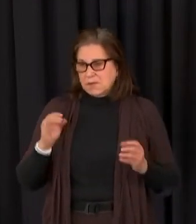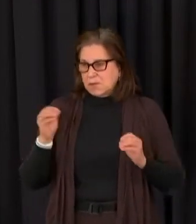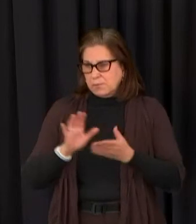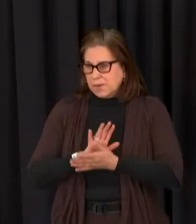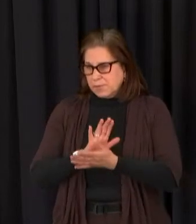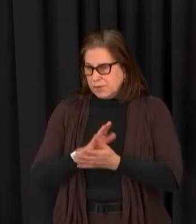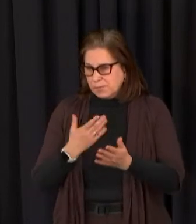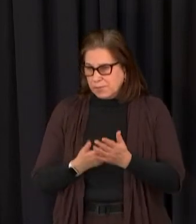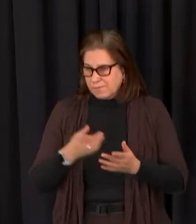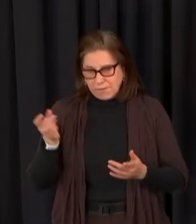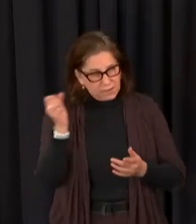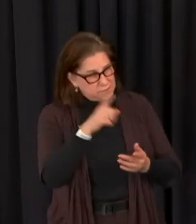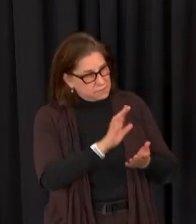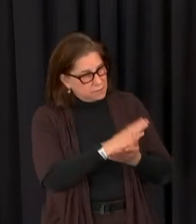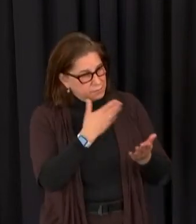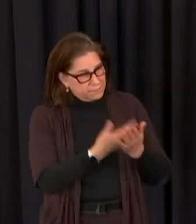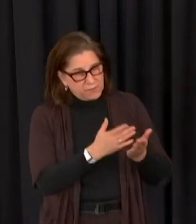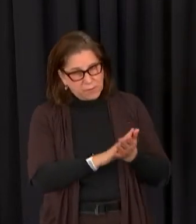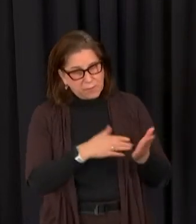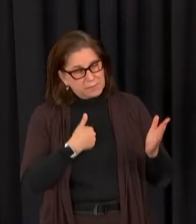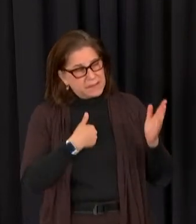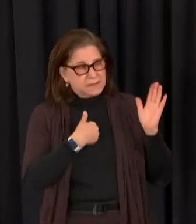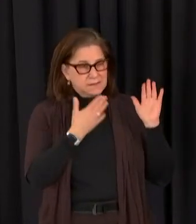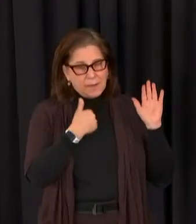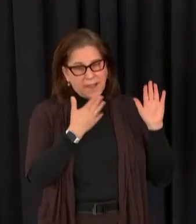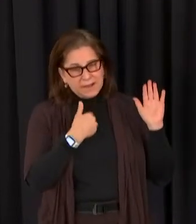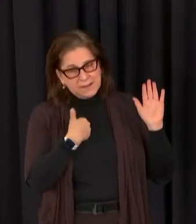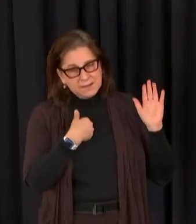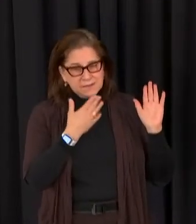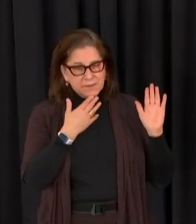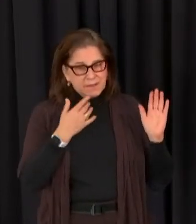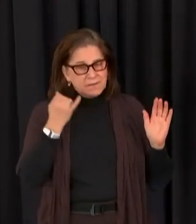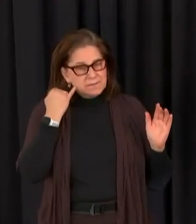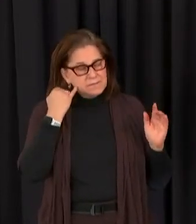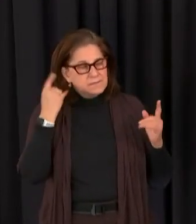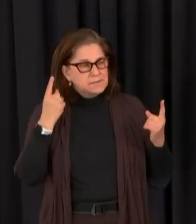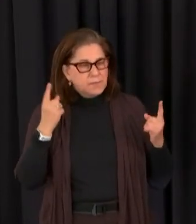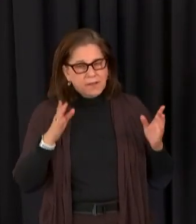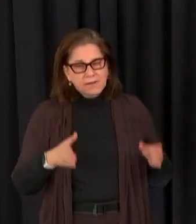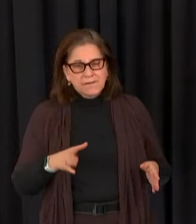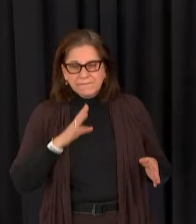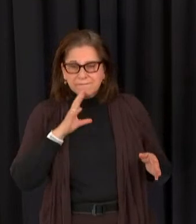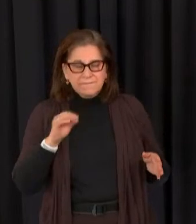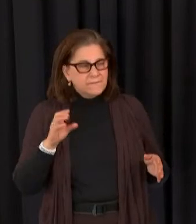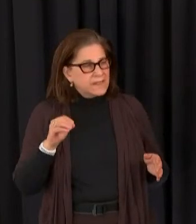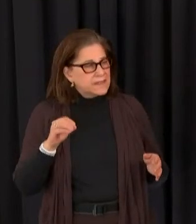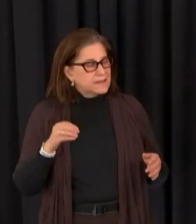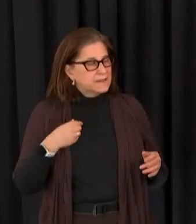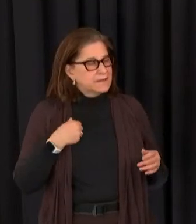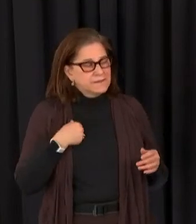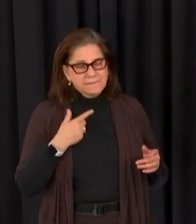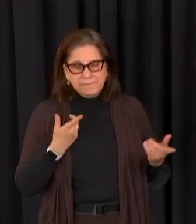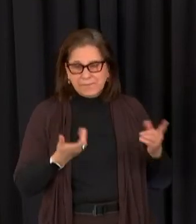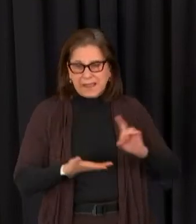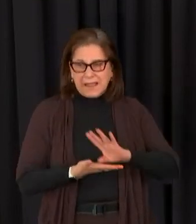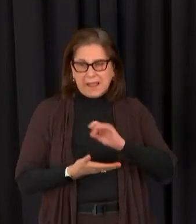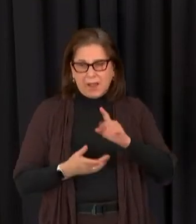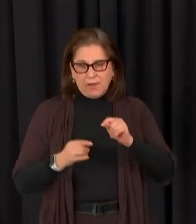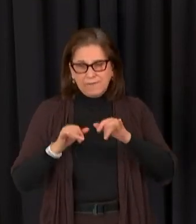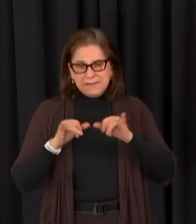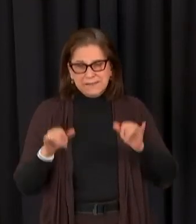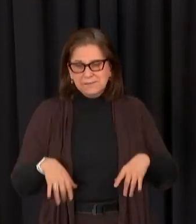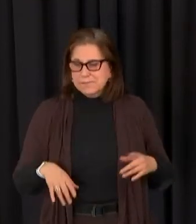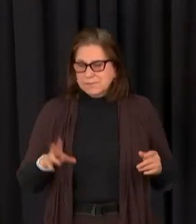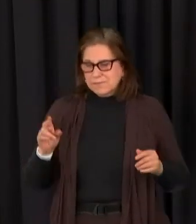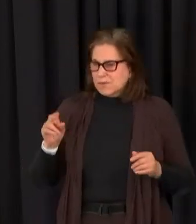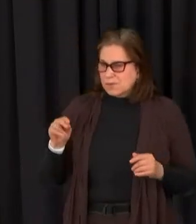she was 50-something, she just automatically got knocked off the system. Does that happen? It does not. It depends on when the individual signed